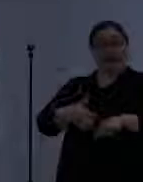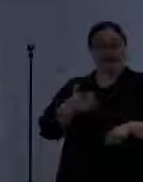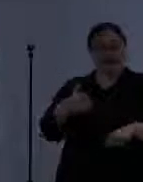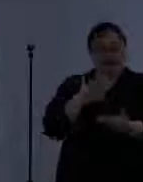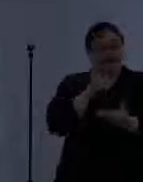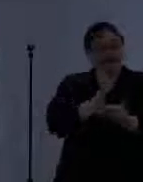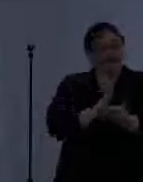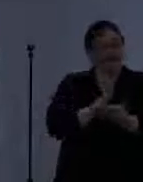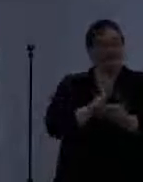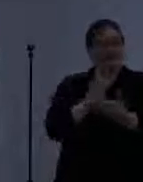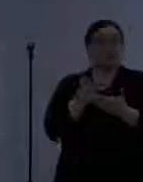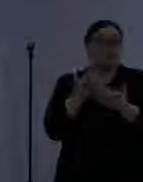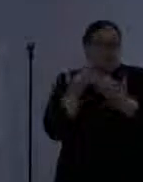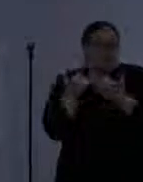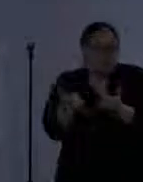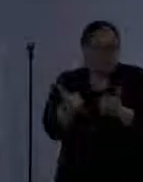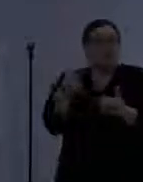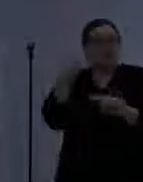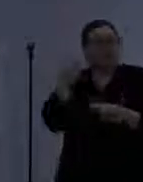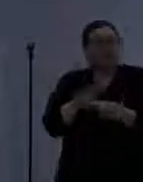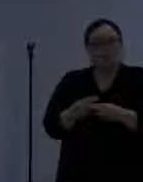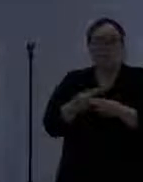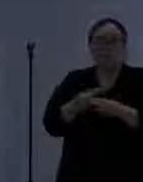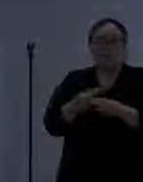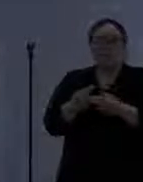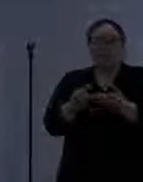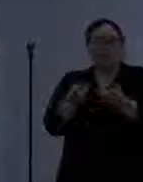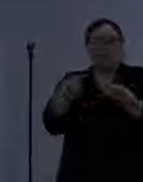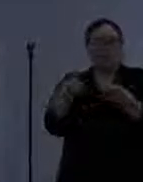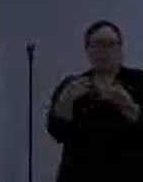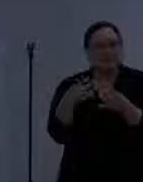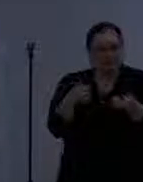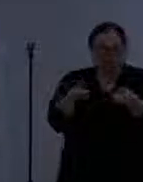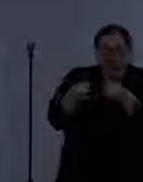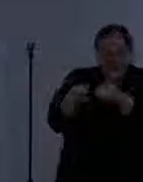good quality, good practice to get feedback.